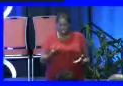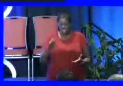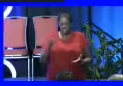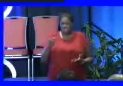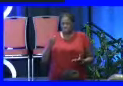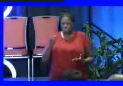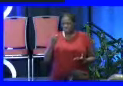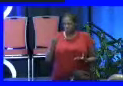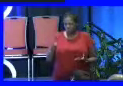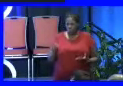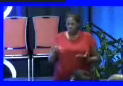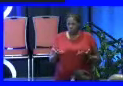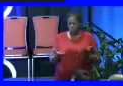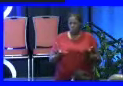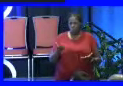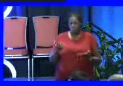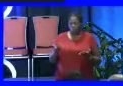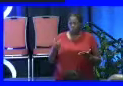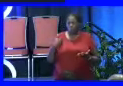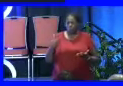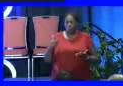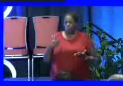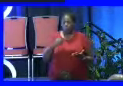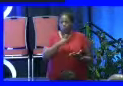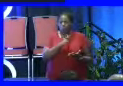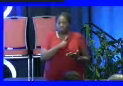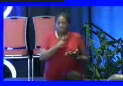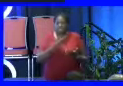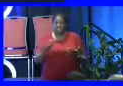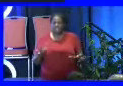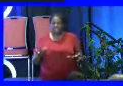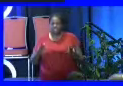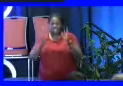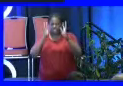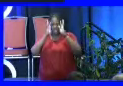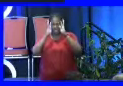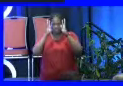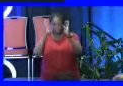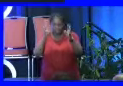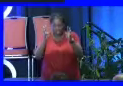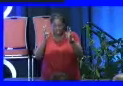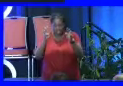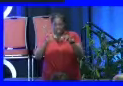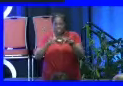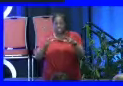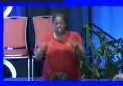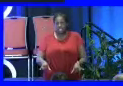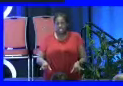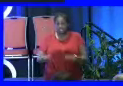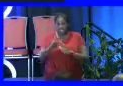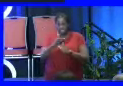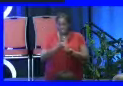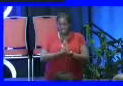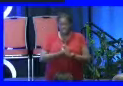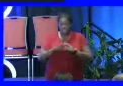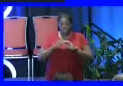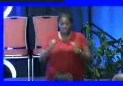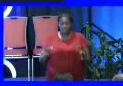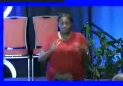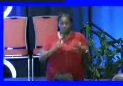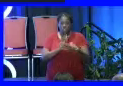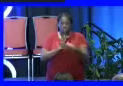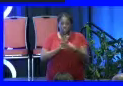basically, duct taped or like came up with this around the bend system because legally nobody would